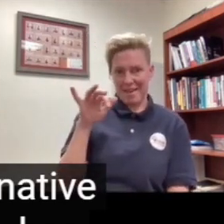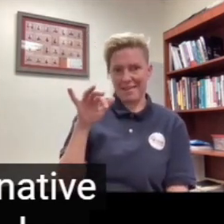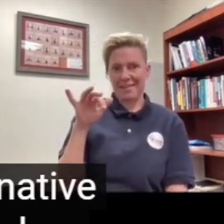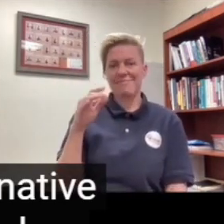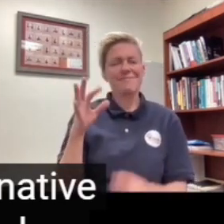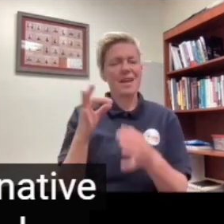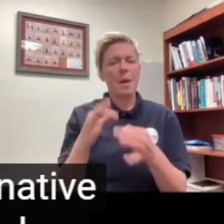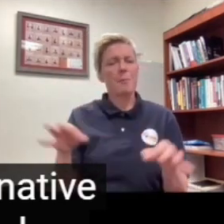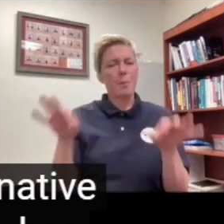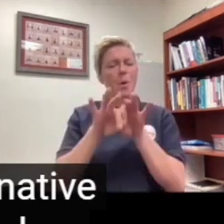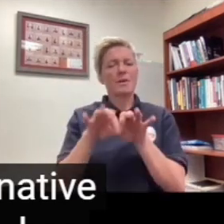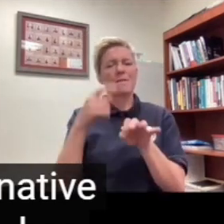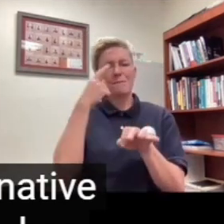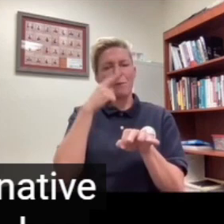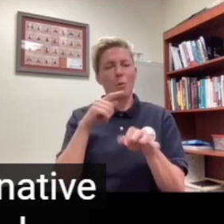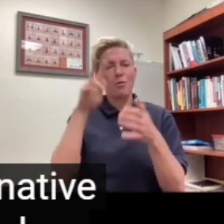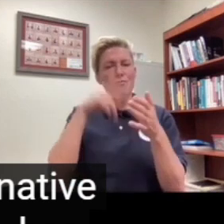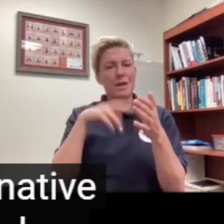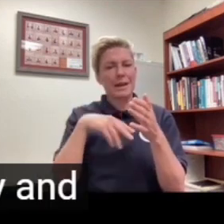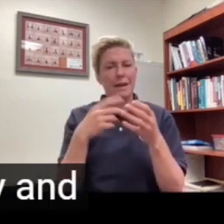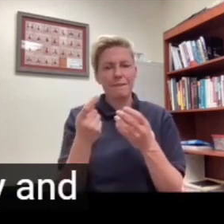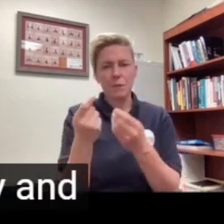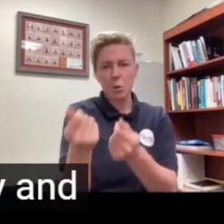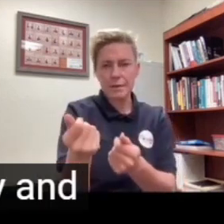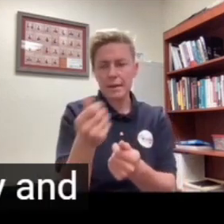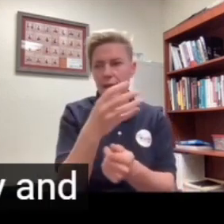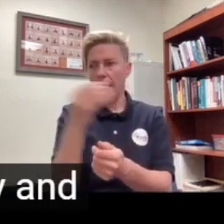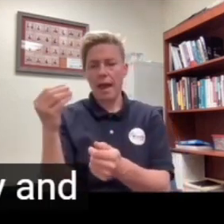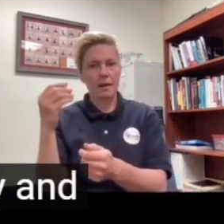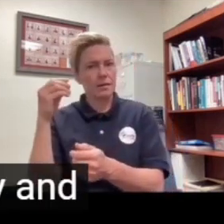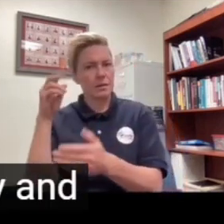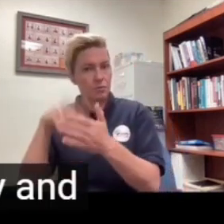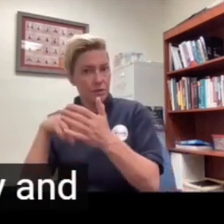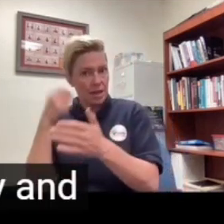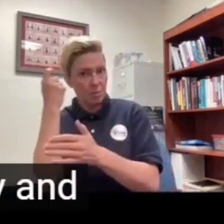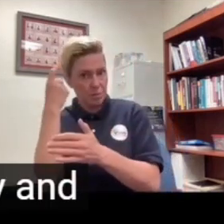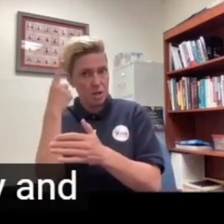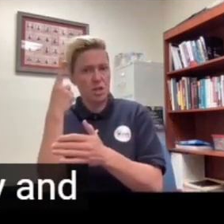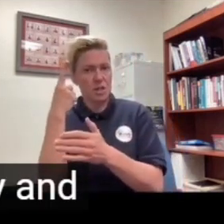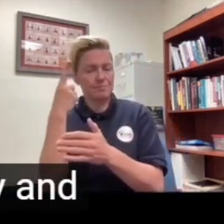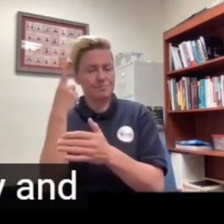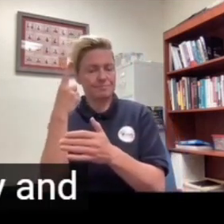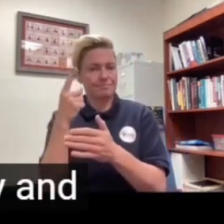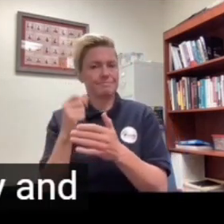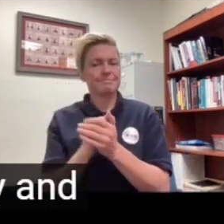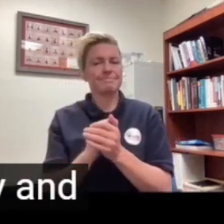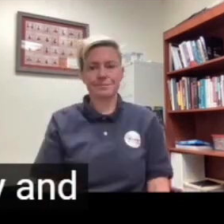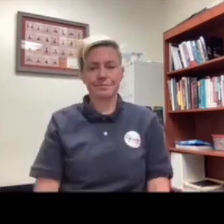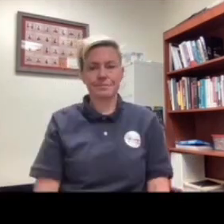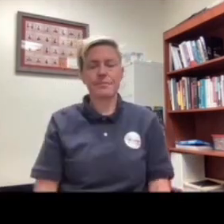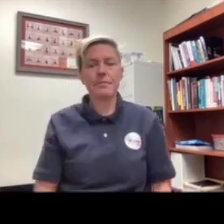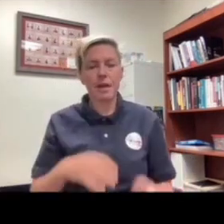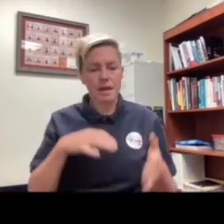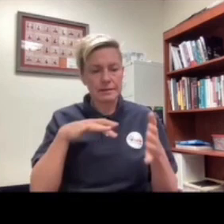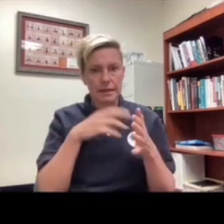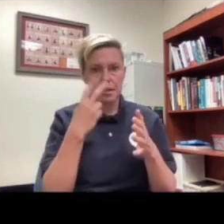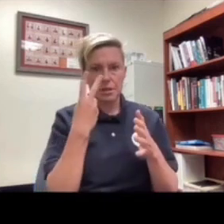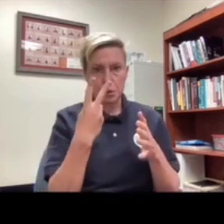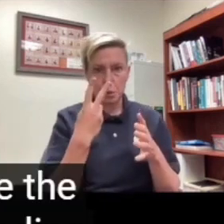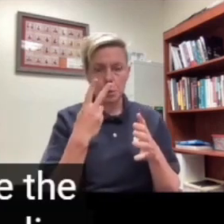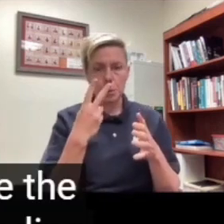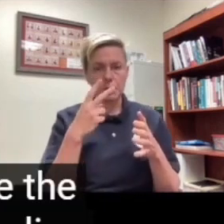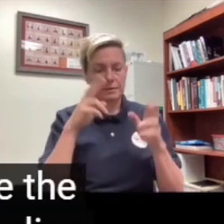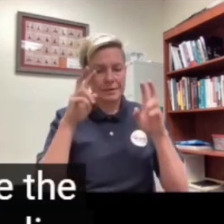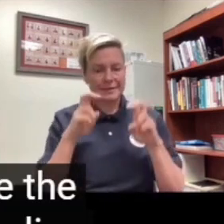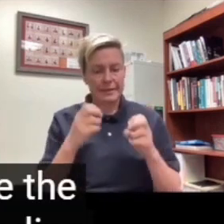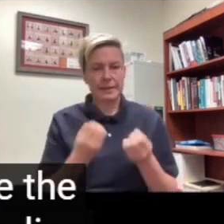alternative orthographic system for deaf signers, has been found to predict reading fluency and comprehension.